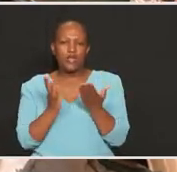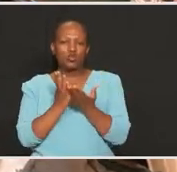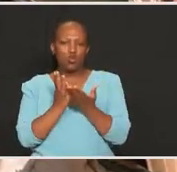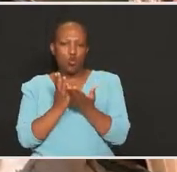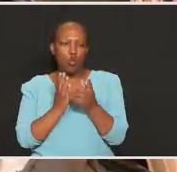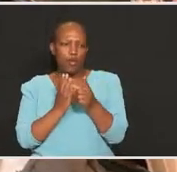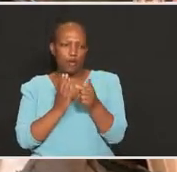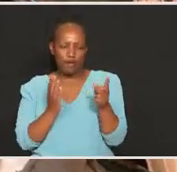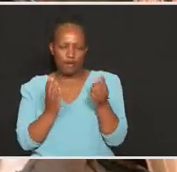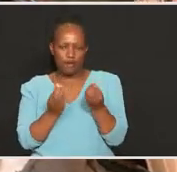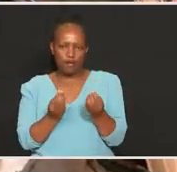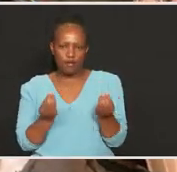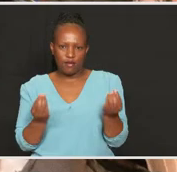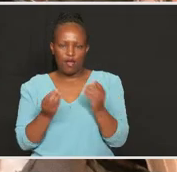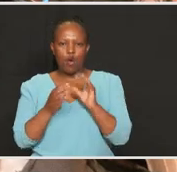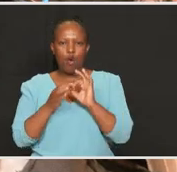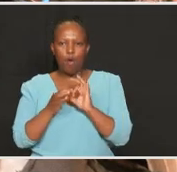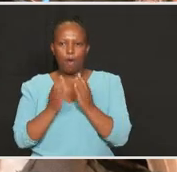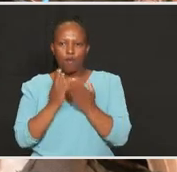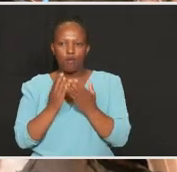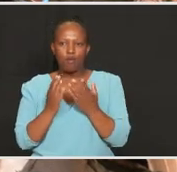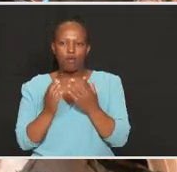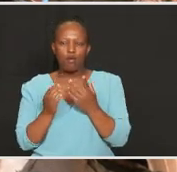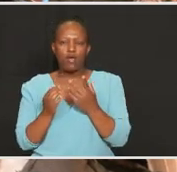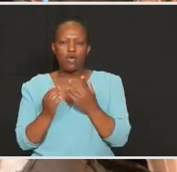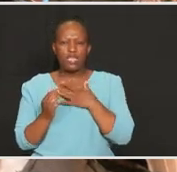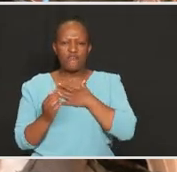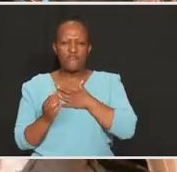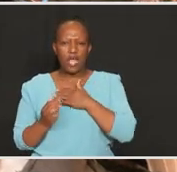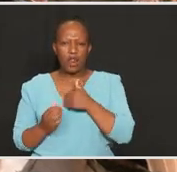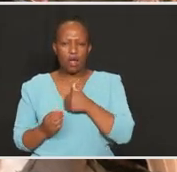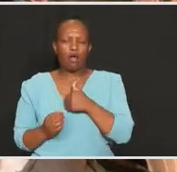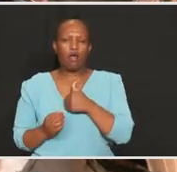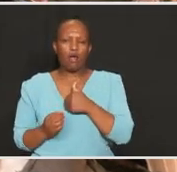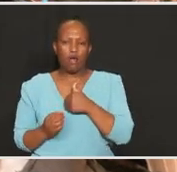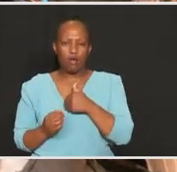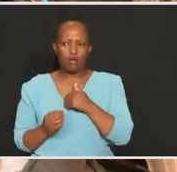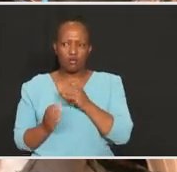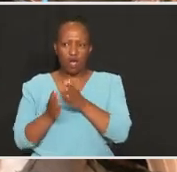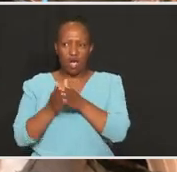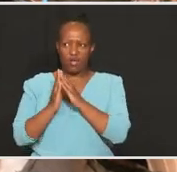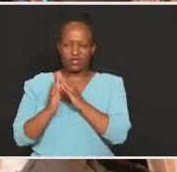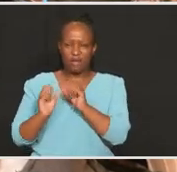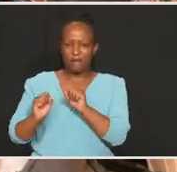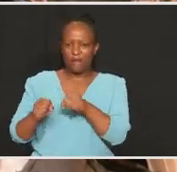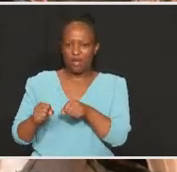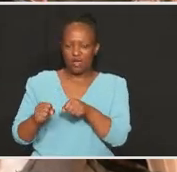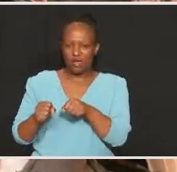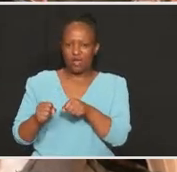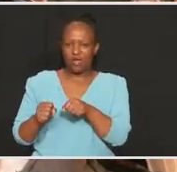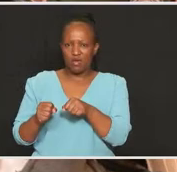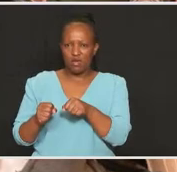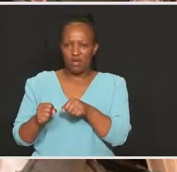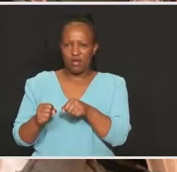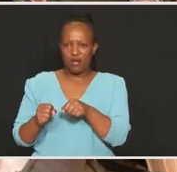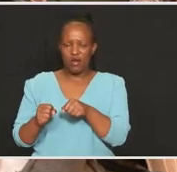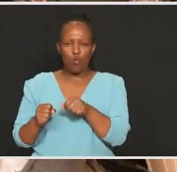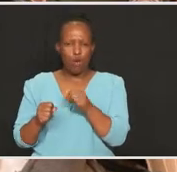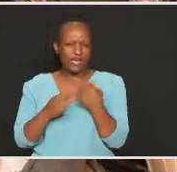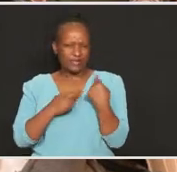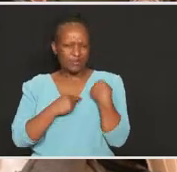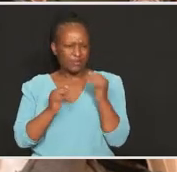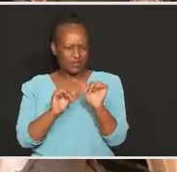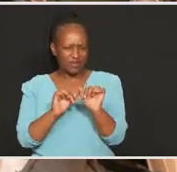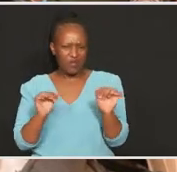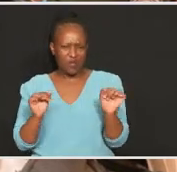tell you that most homeschooling parents find it very offensive that they should ask permission to attend to the god-given duties